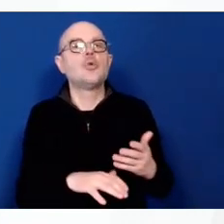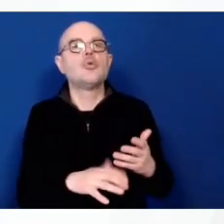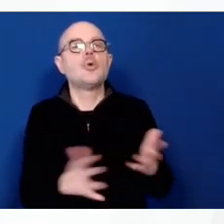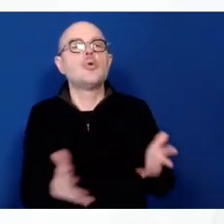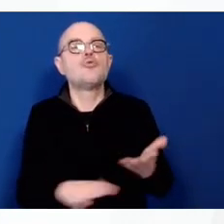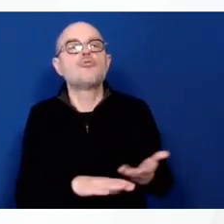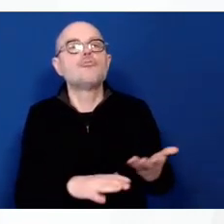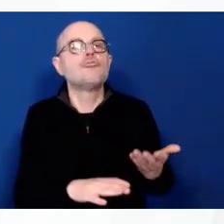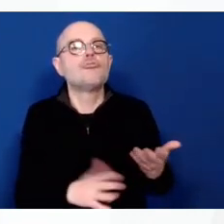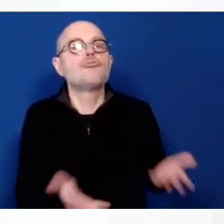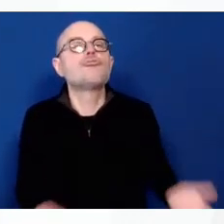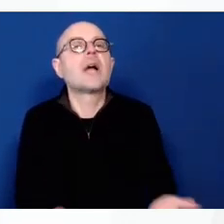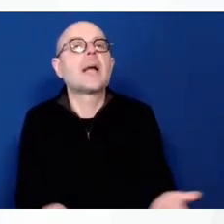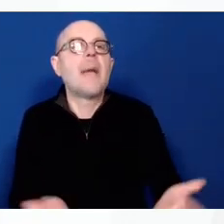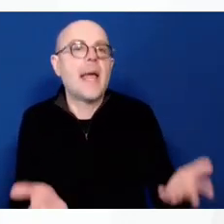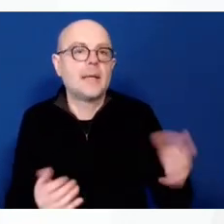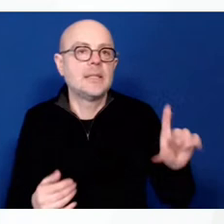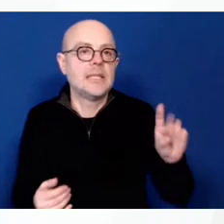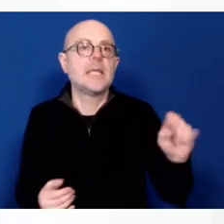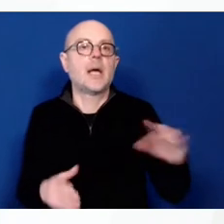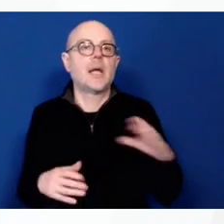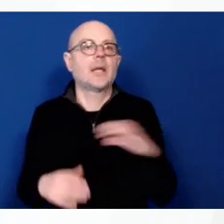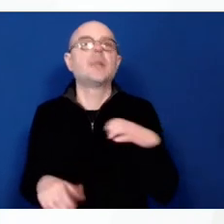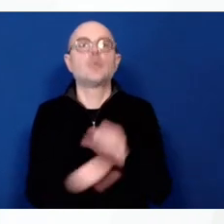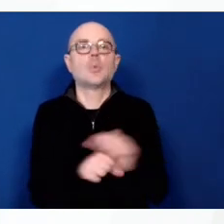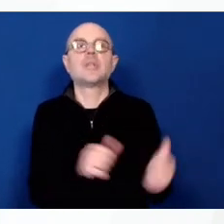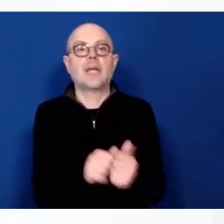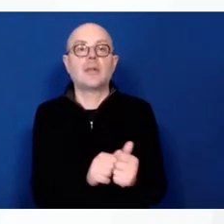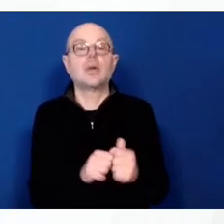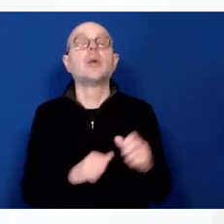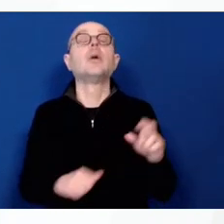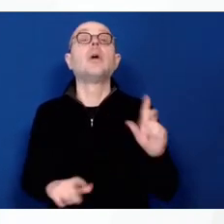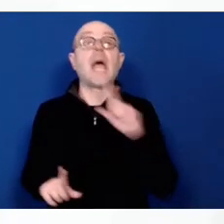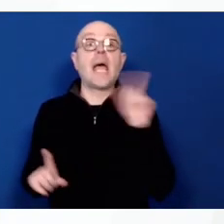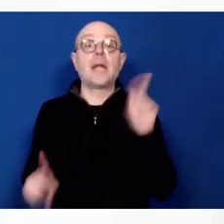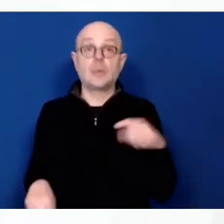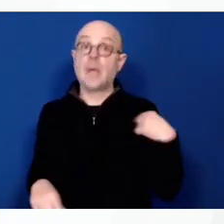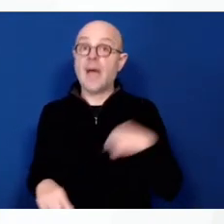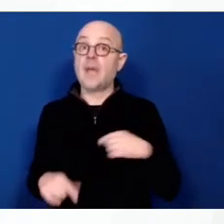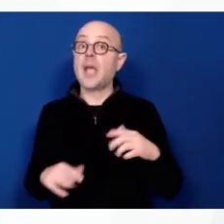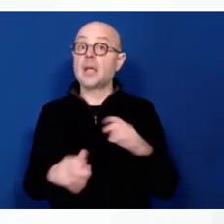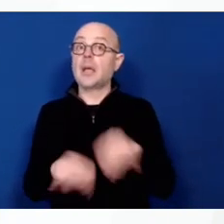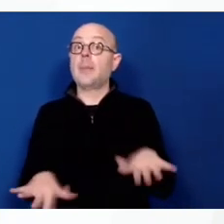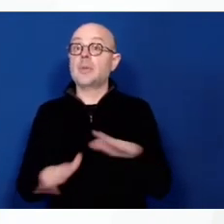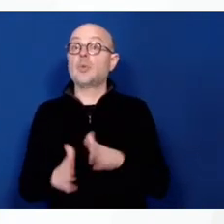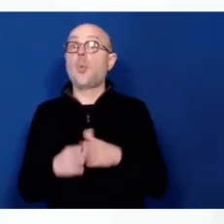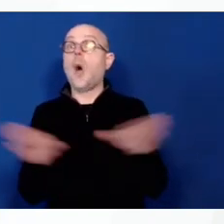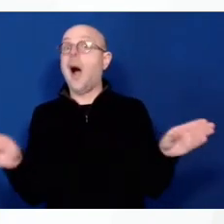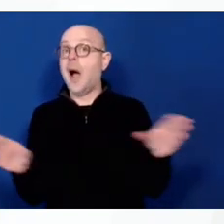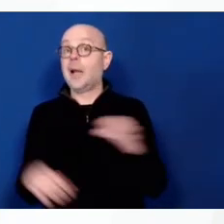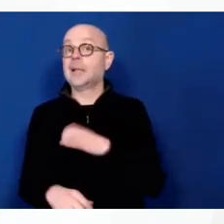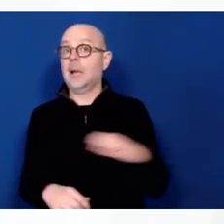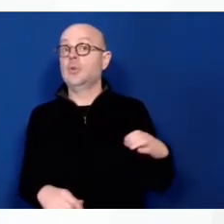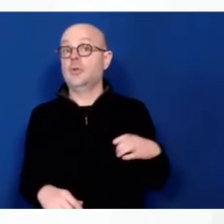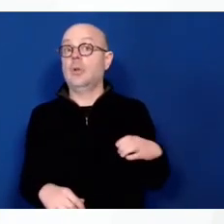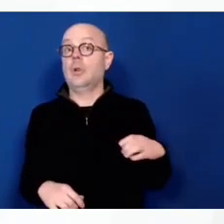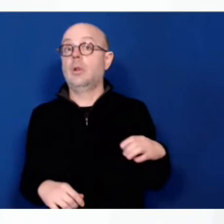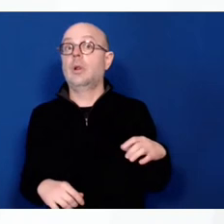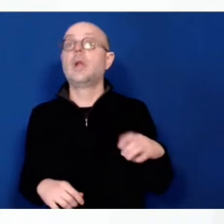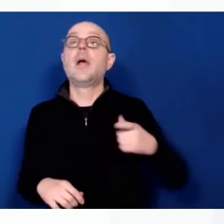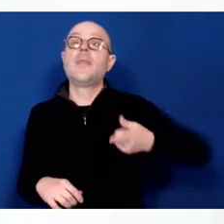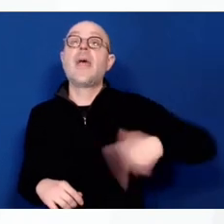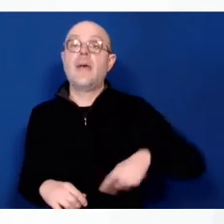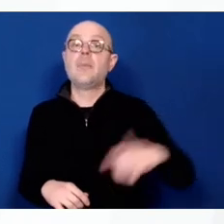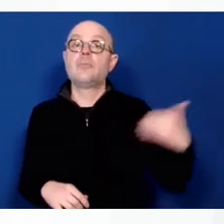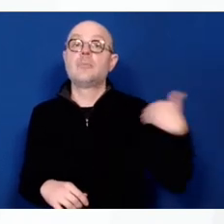Well, we have a university-wide diversity council, faculty, students, and staff, and they have been responsible